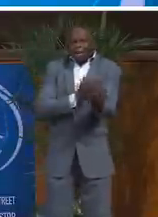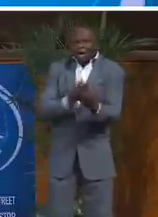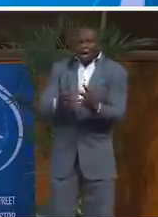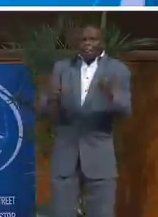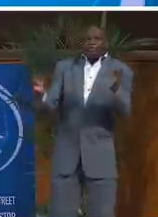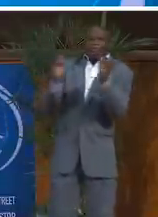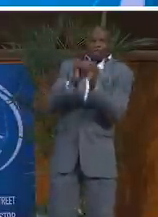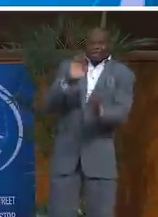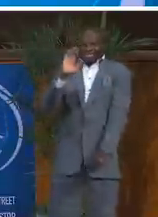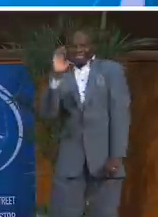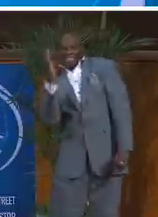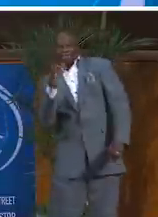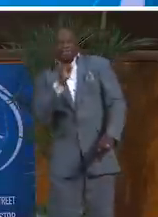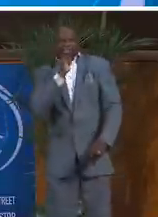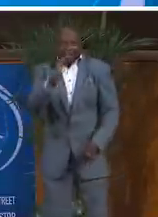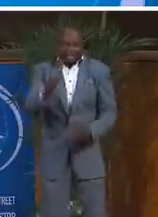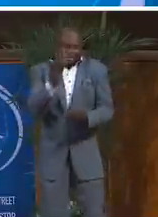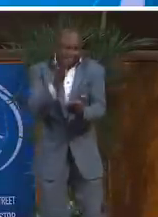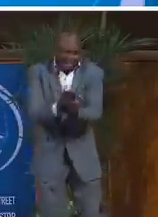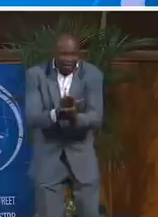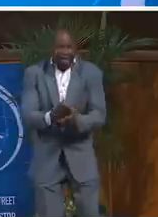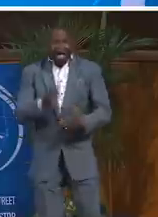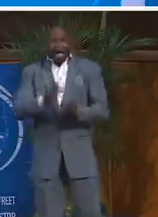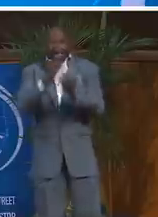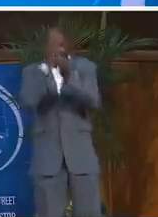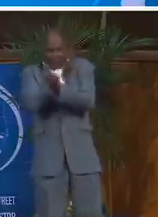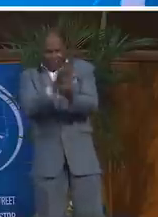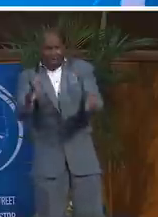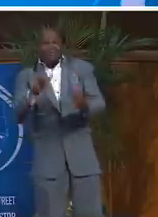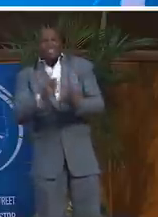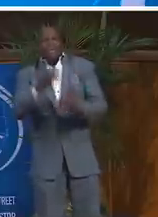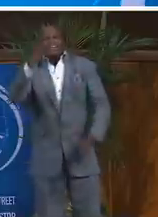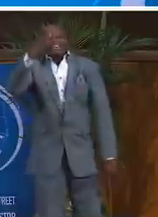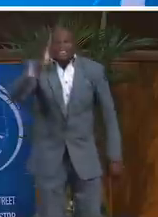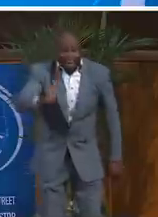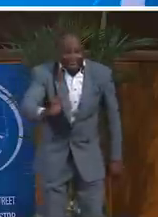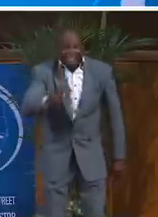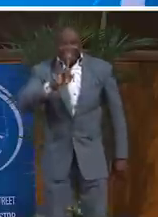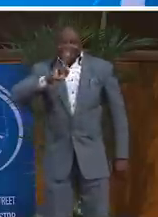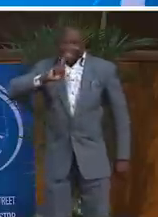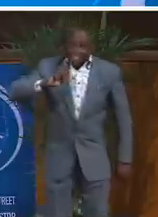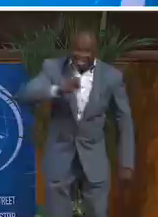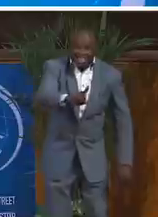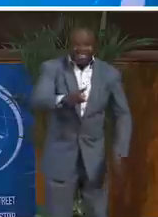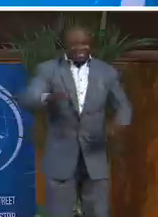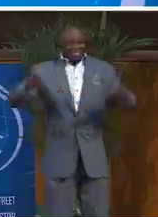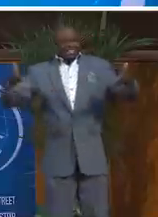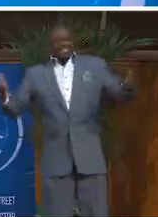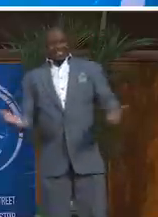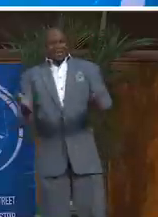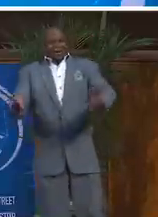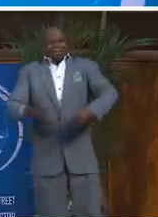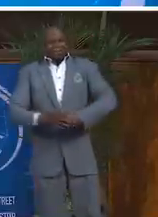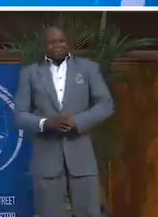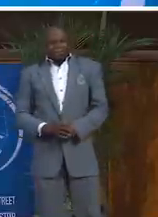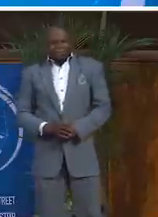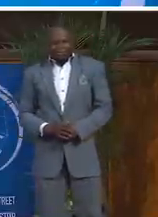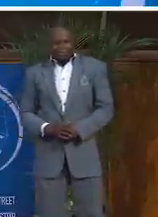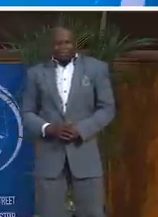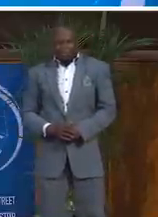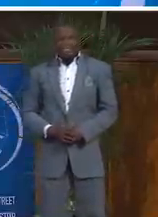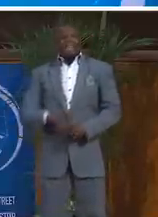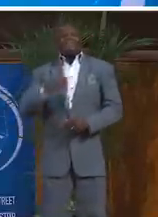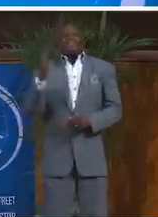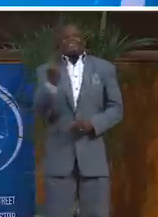more it looks like it will not come to an end, I want you to know that God is there. And